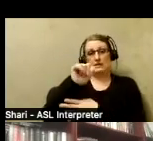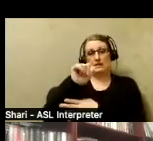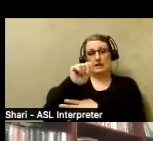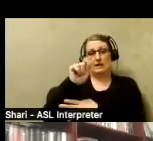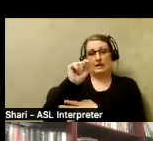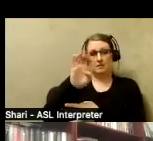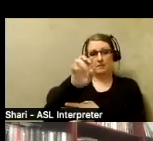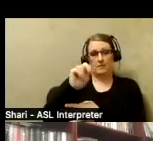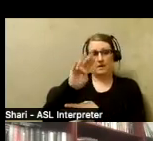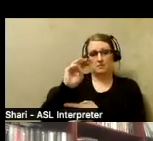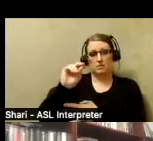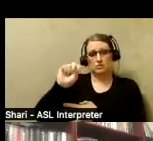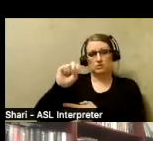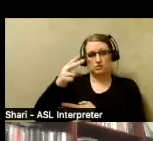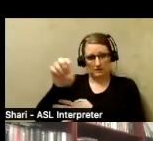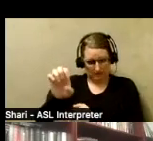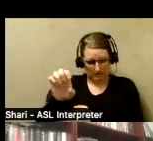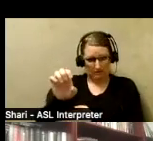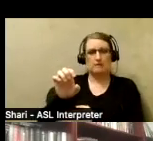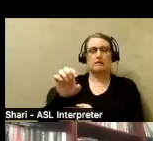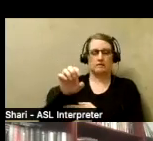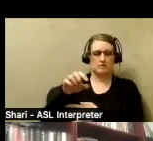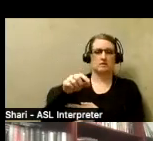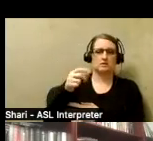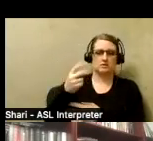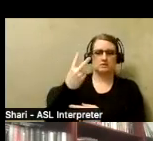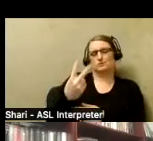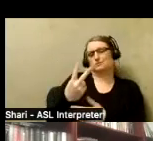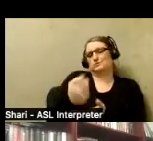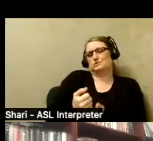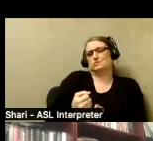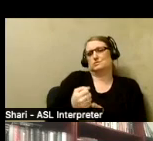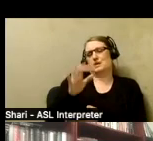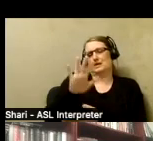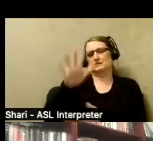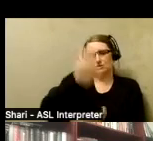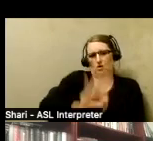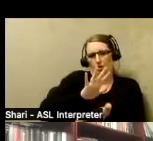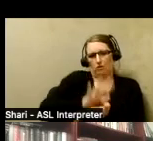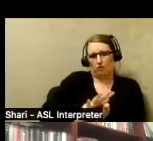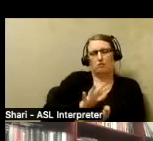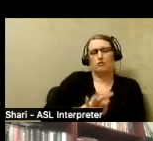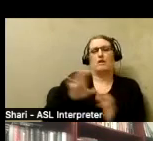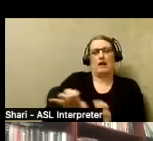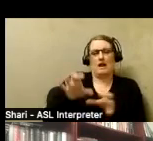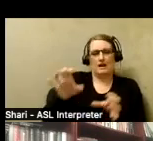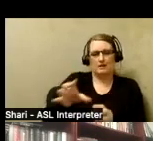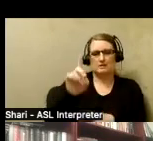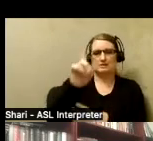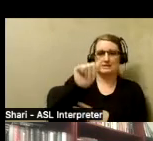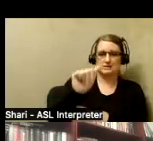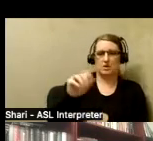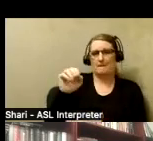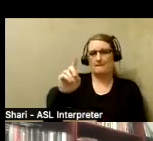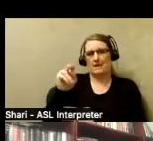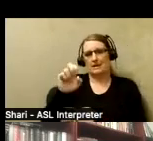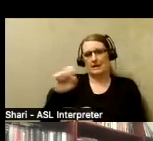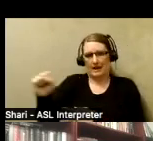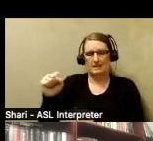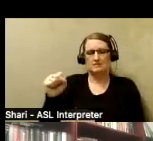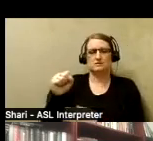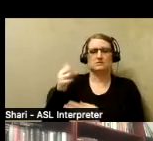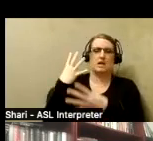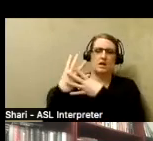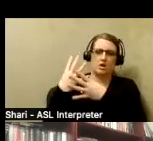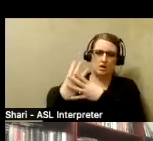Liat Ben-Moshe, who's an interdisciplinary scholar activist working at the intersection of disability, madness,